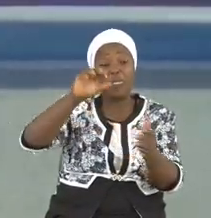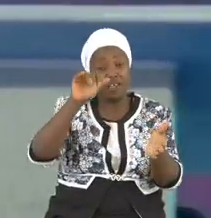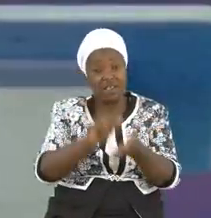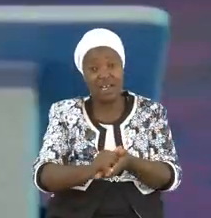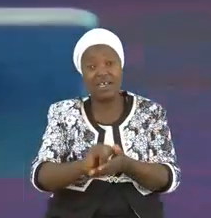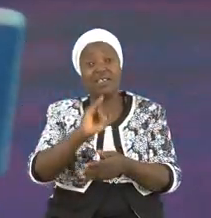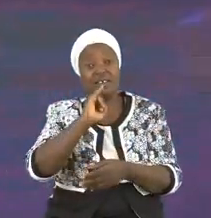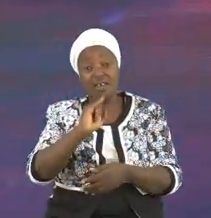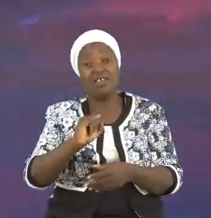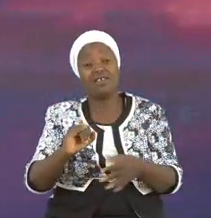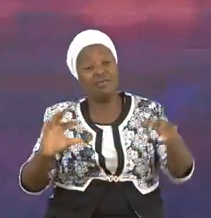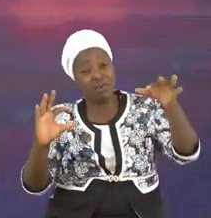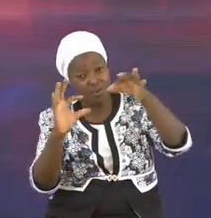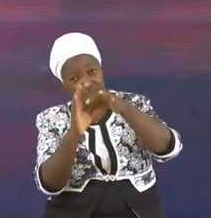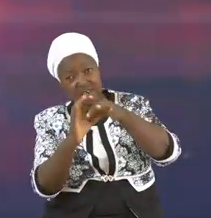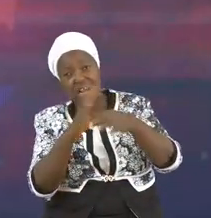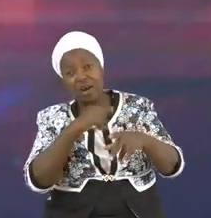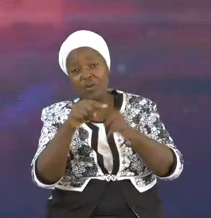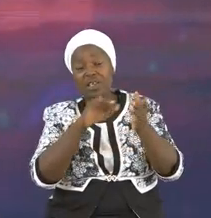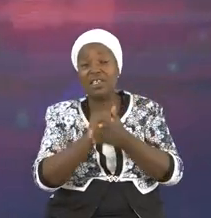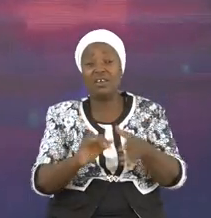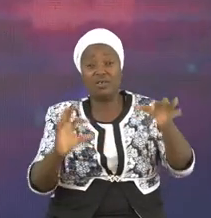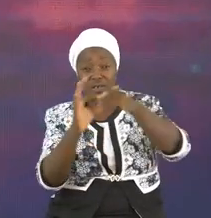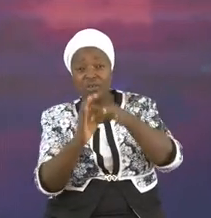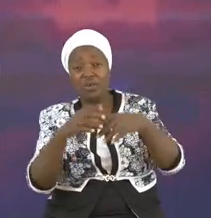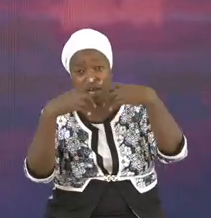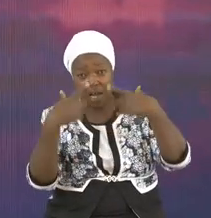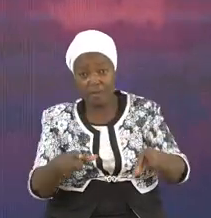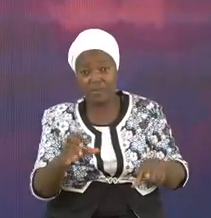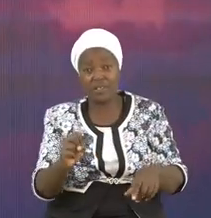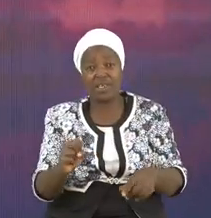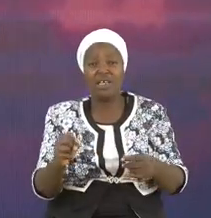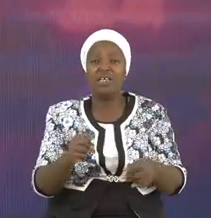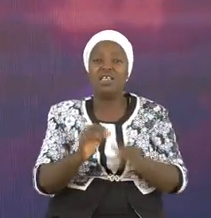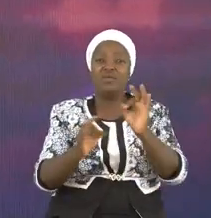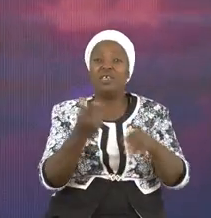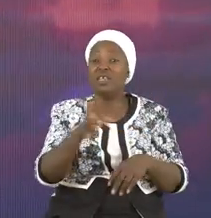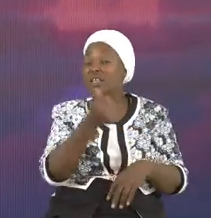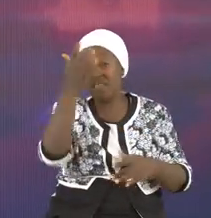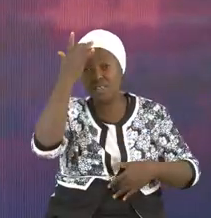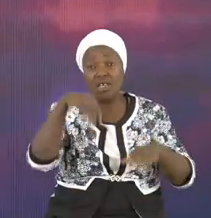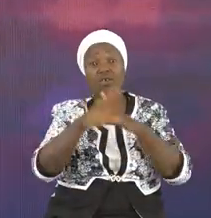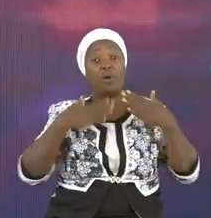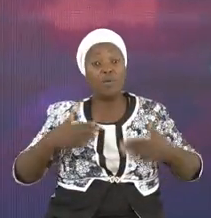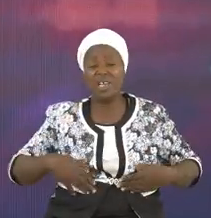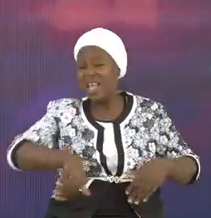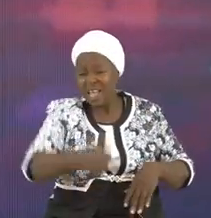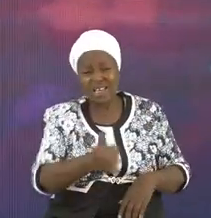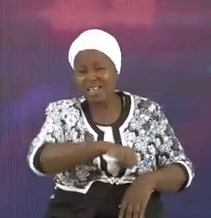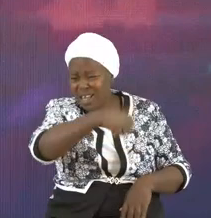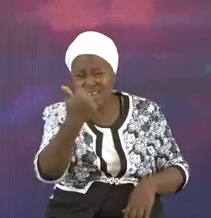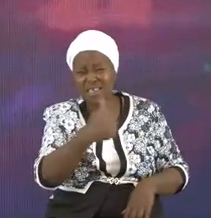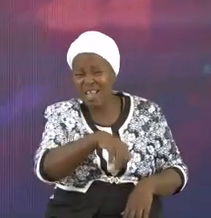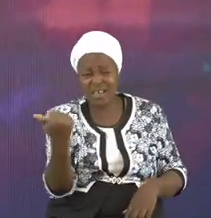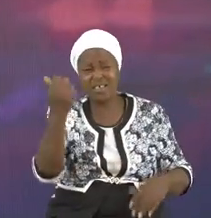And when that reconciliation takes place, if there's any sickness in your body, any sickness, he has